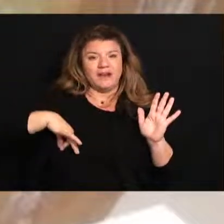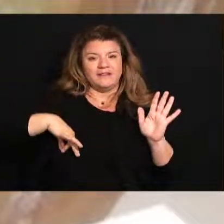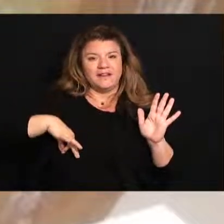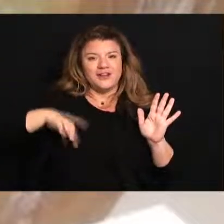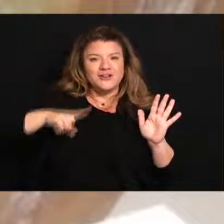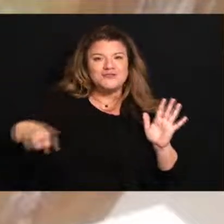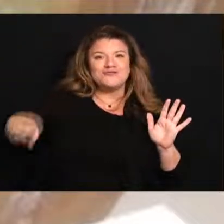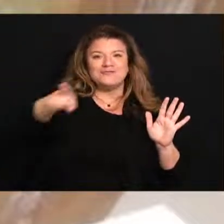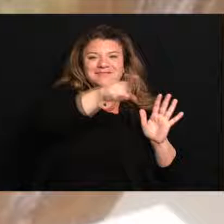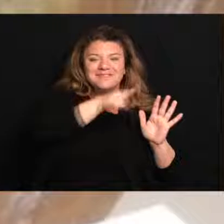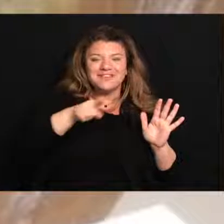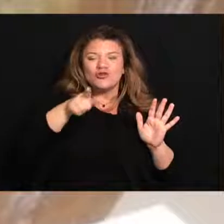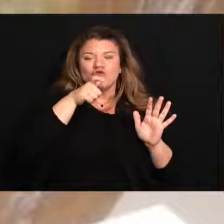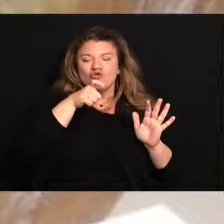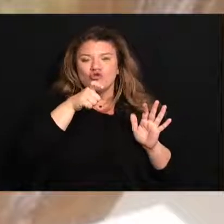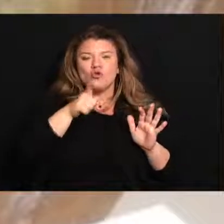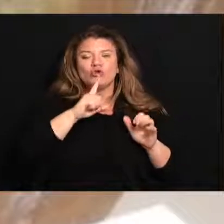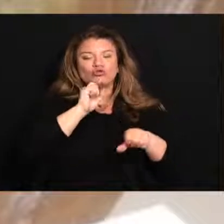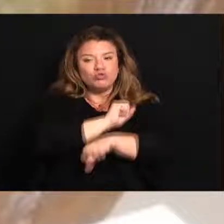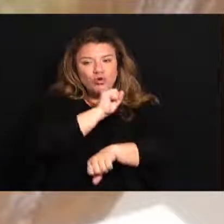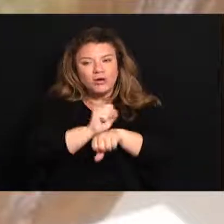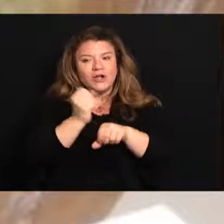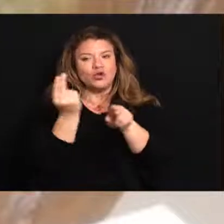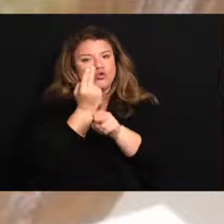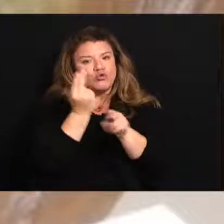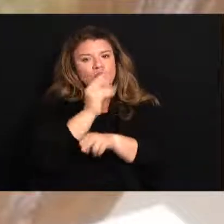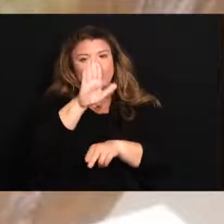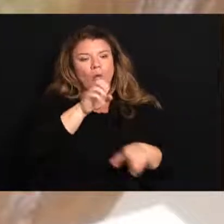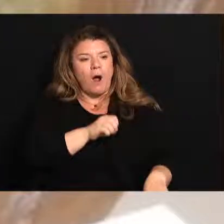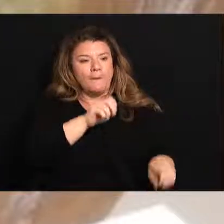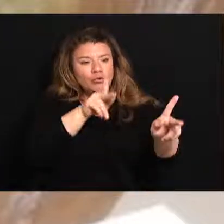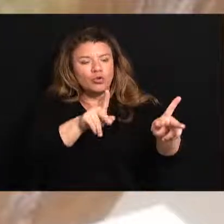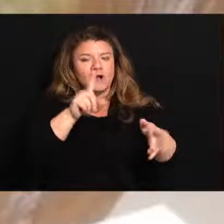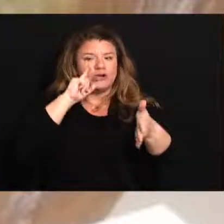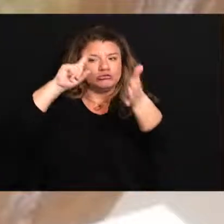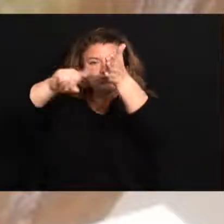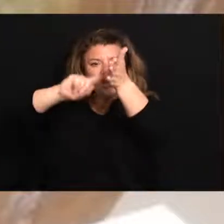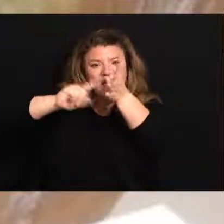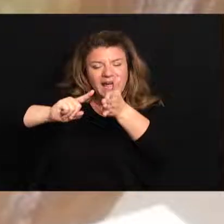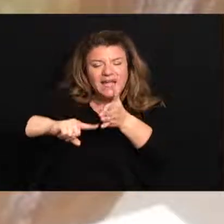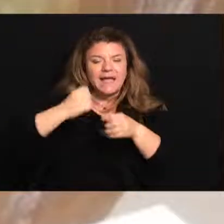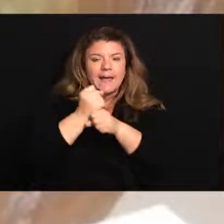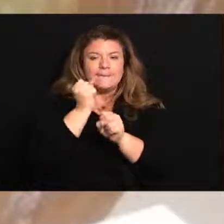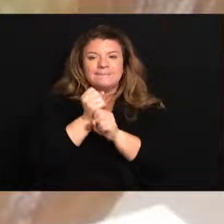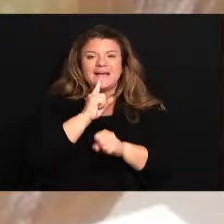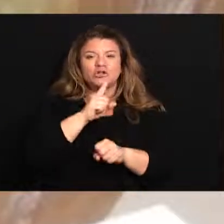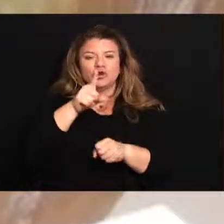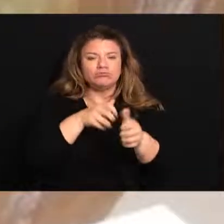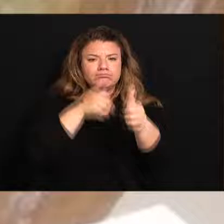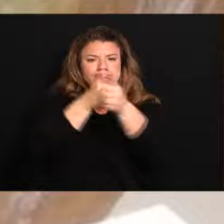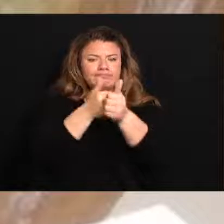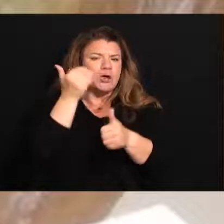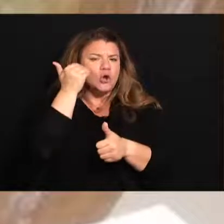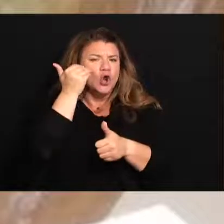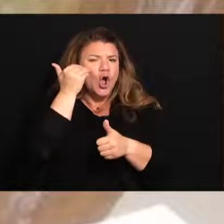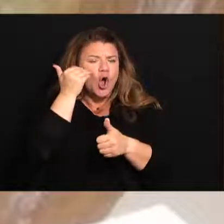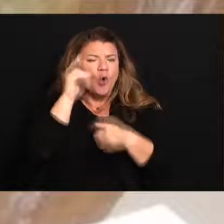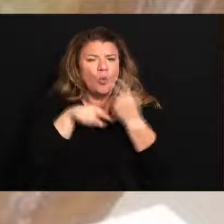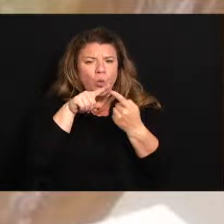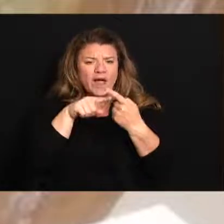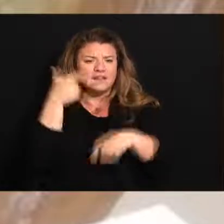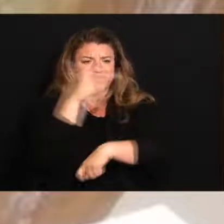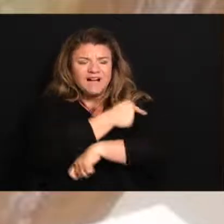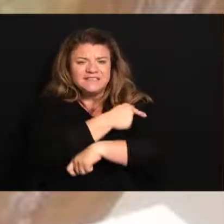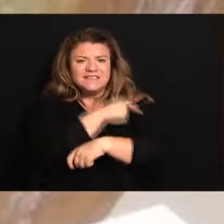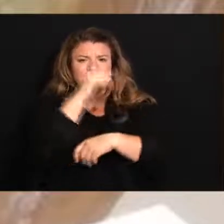you who are really taking that opportunity to check to make sure that you are staying up to date with your vaccines, because we know